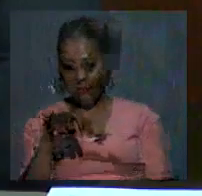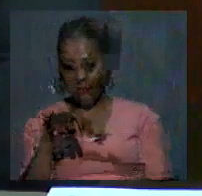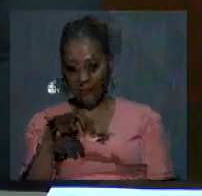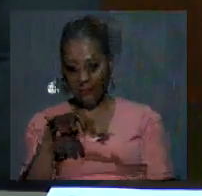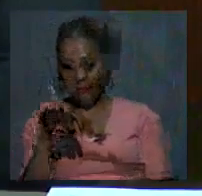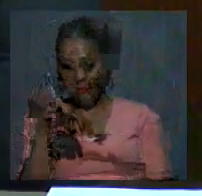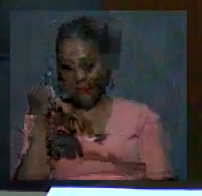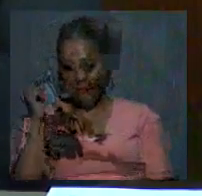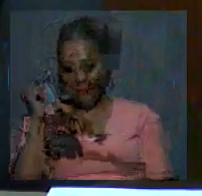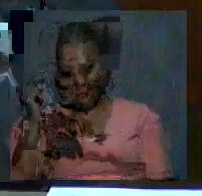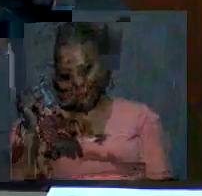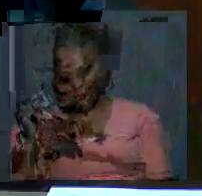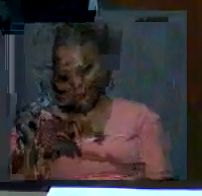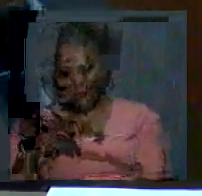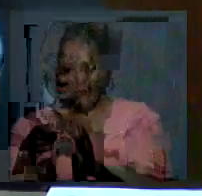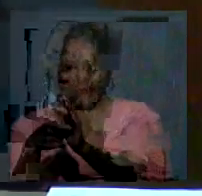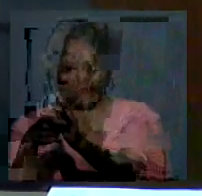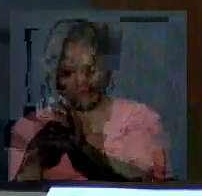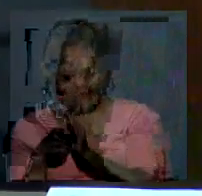That's what